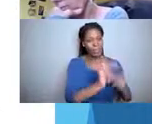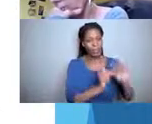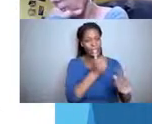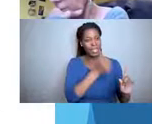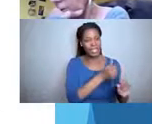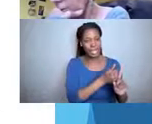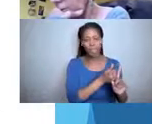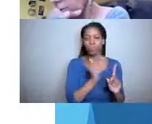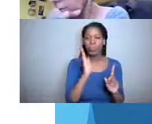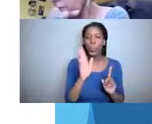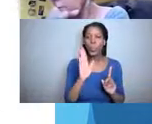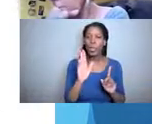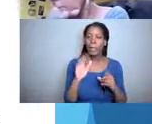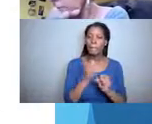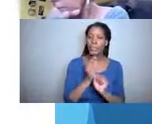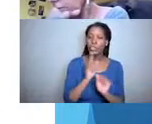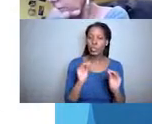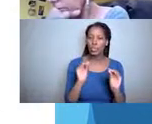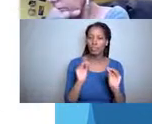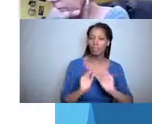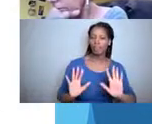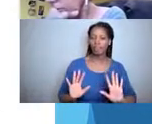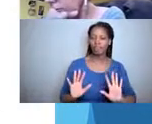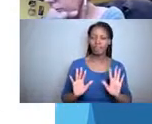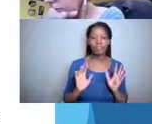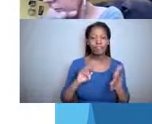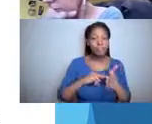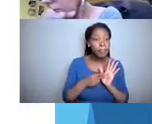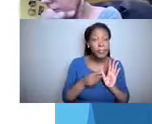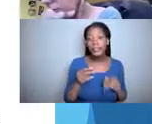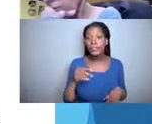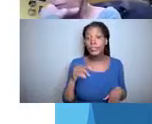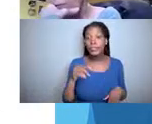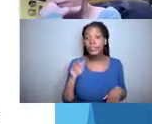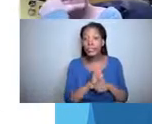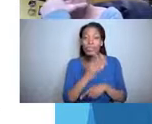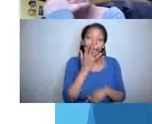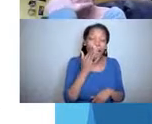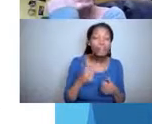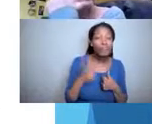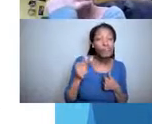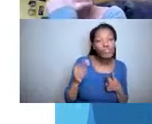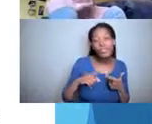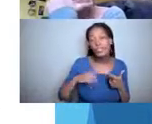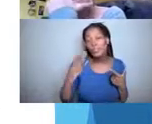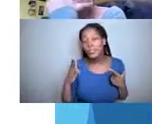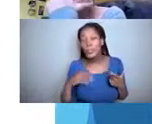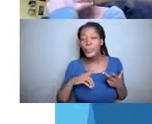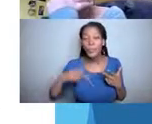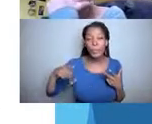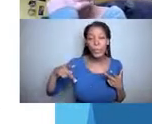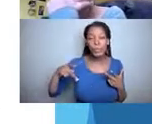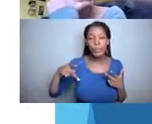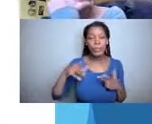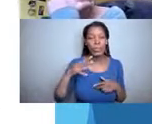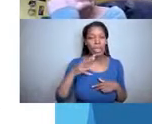using color schemes that emphasize cool colors um greens blues purples and avoiding some of those deeply